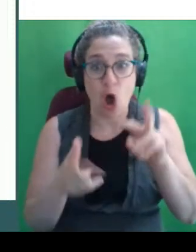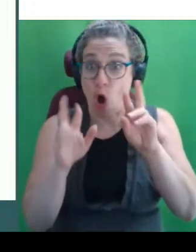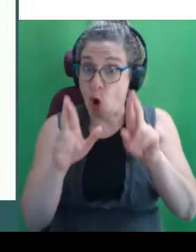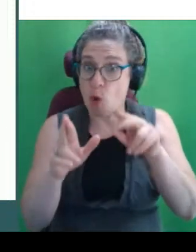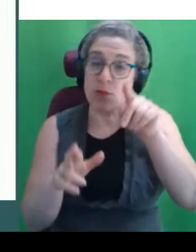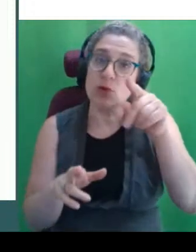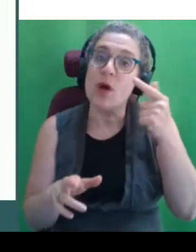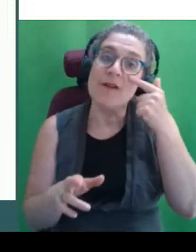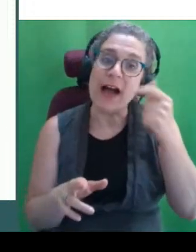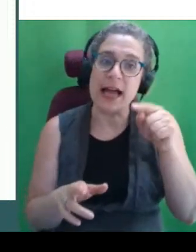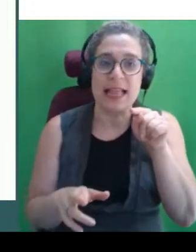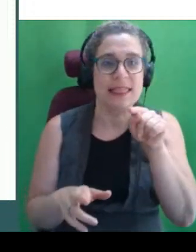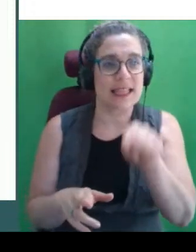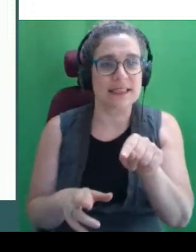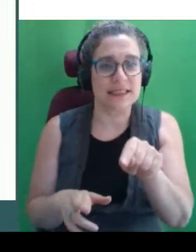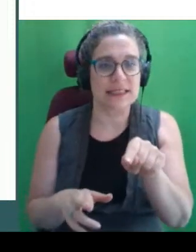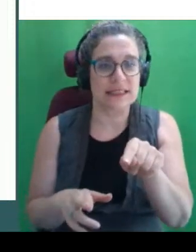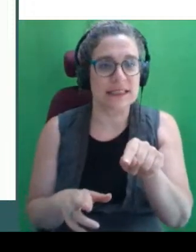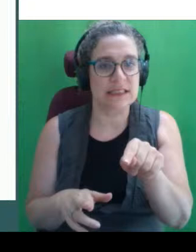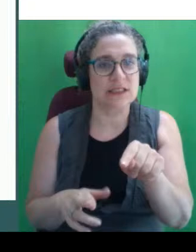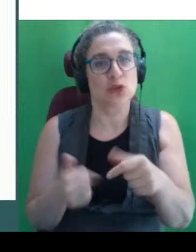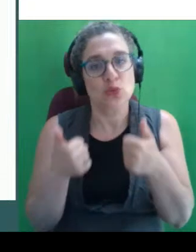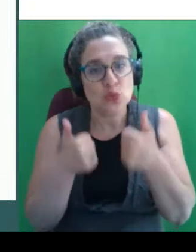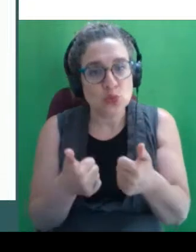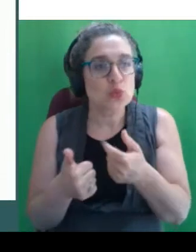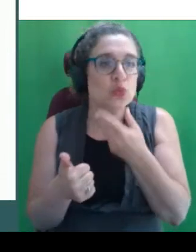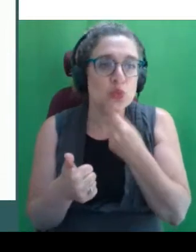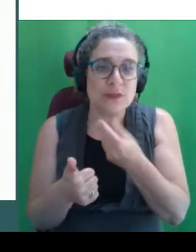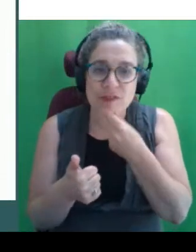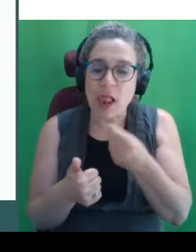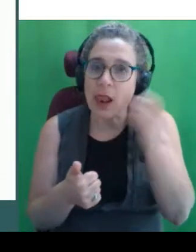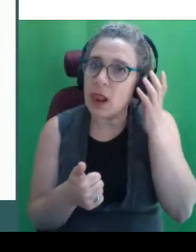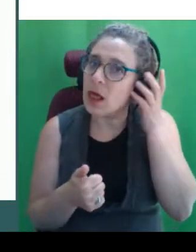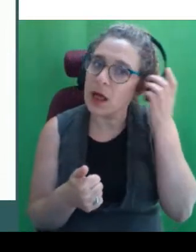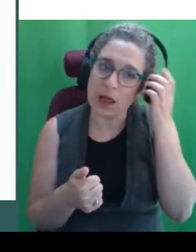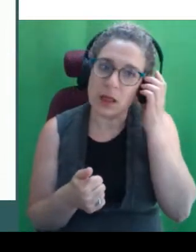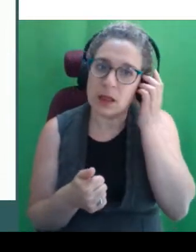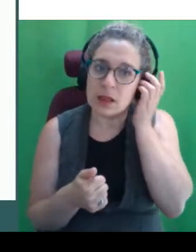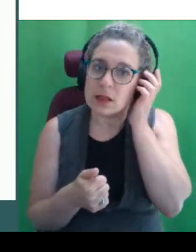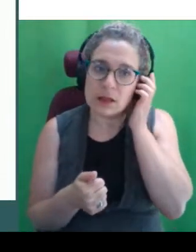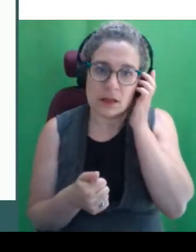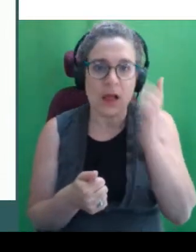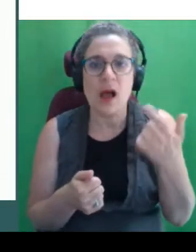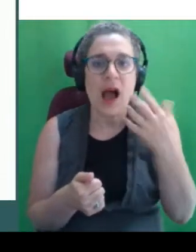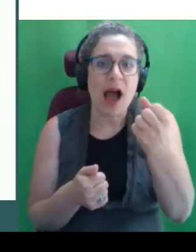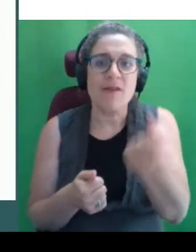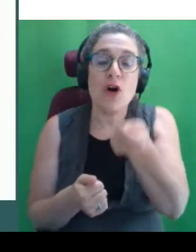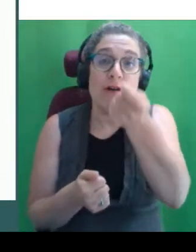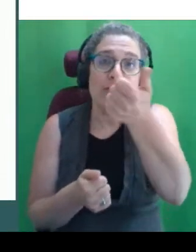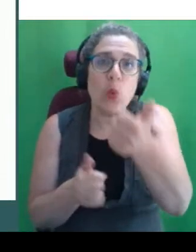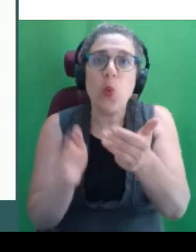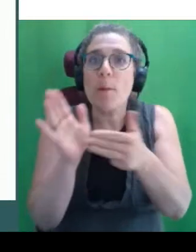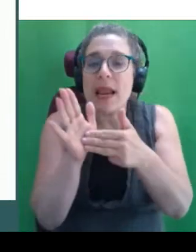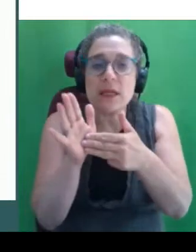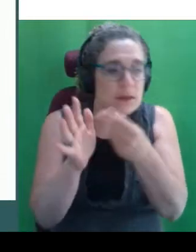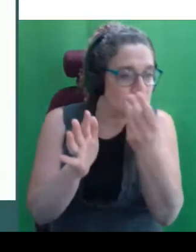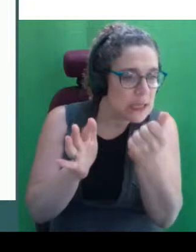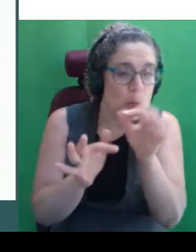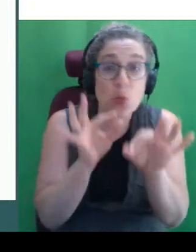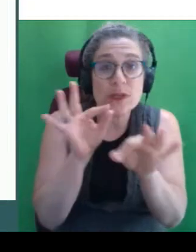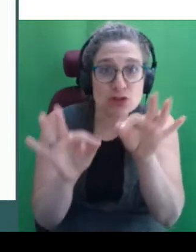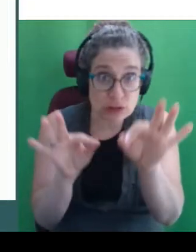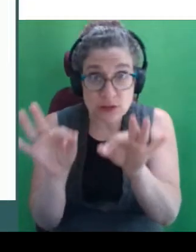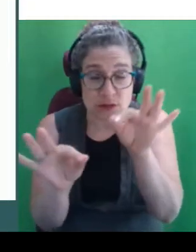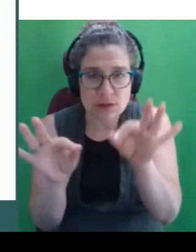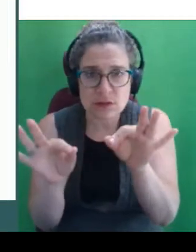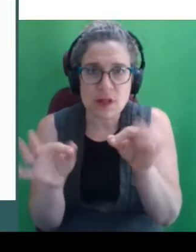some information use to you. I think we've got a few minutes left for some questions, and then I'll